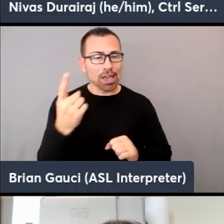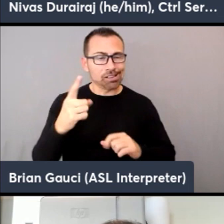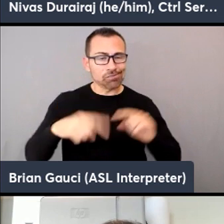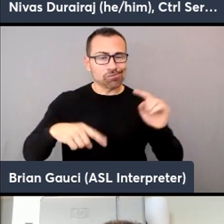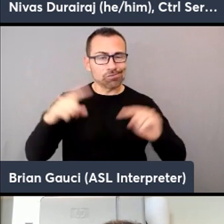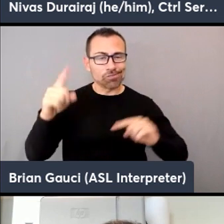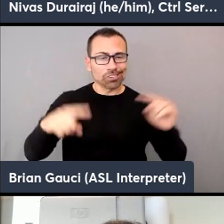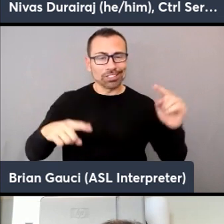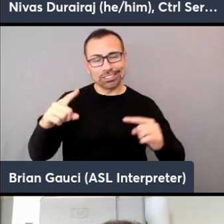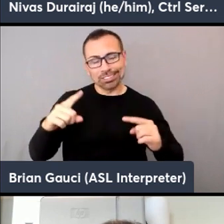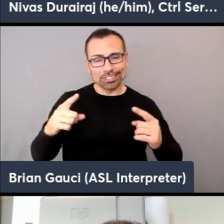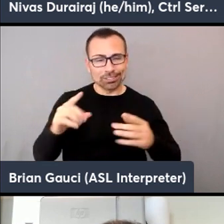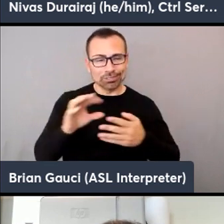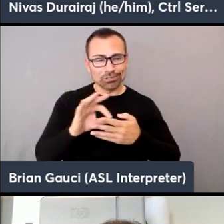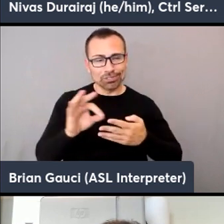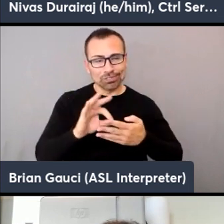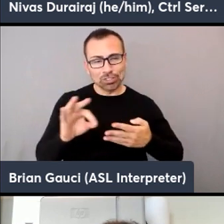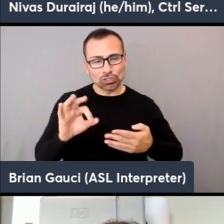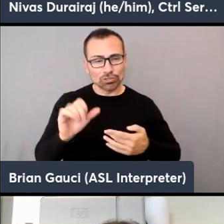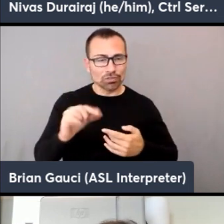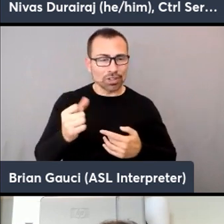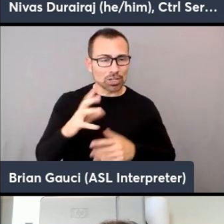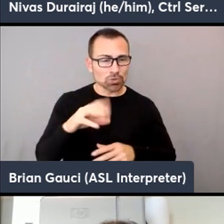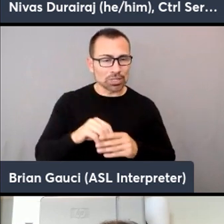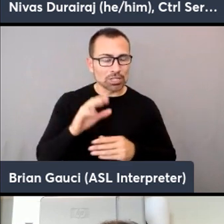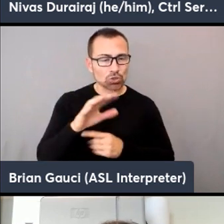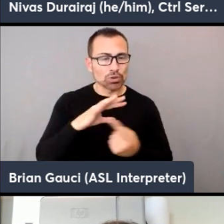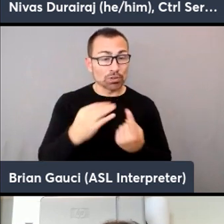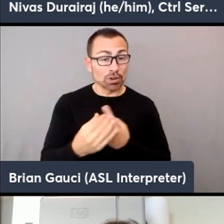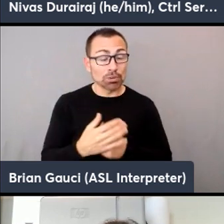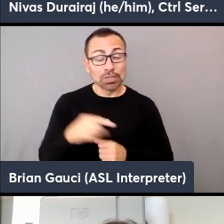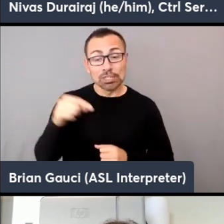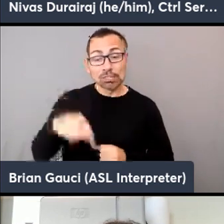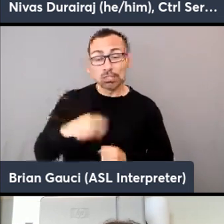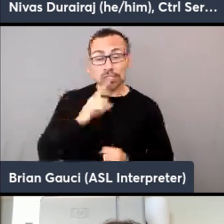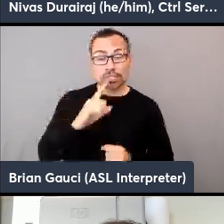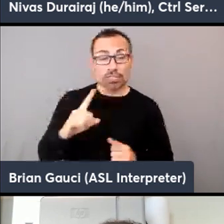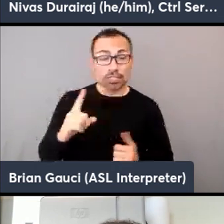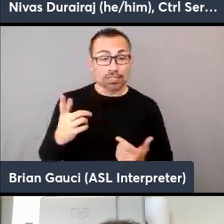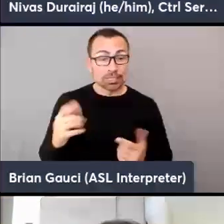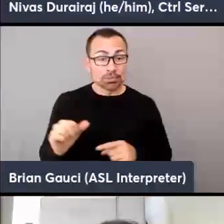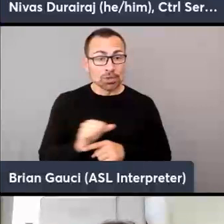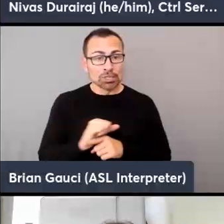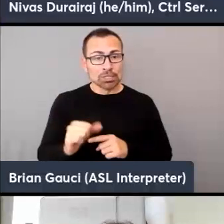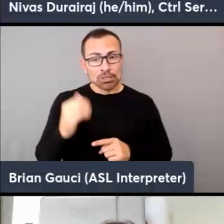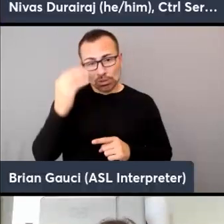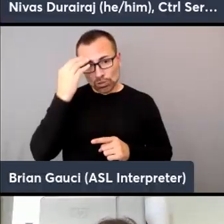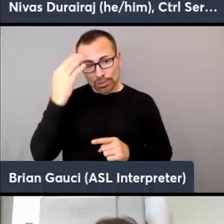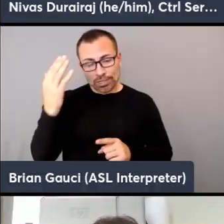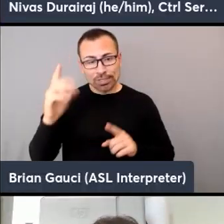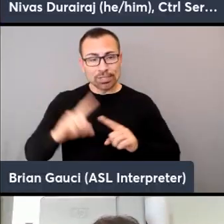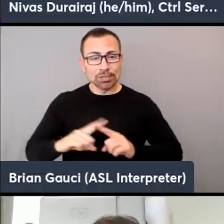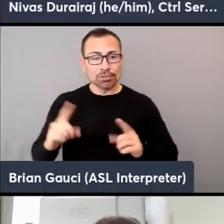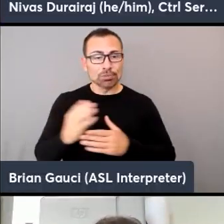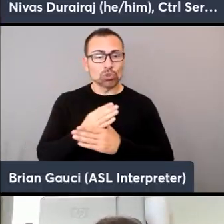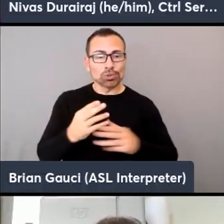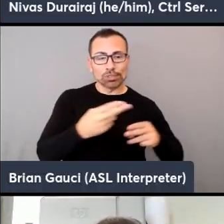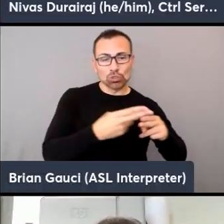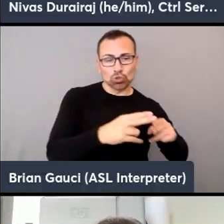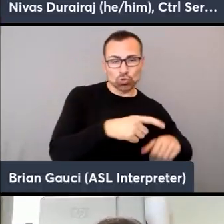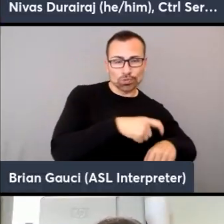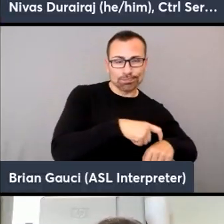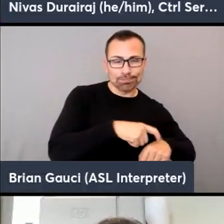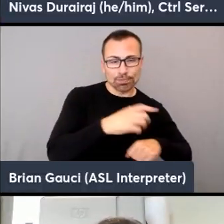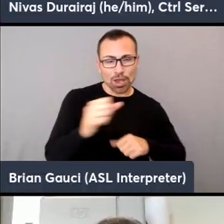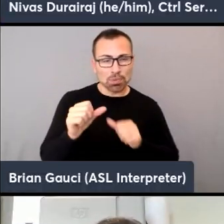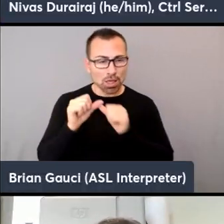floating around your environment. So this practice of like noting what is short-term and long-term is really useful from